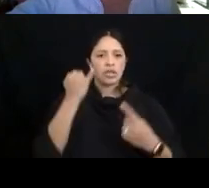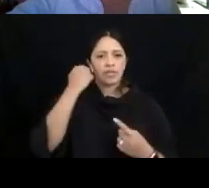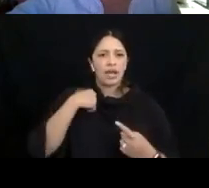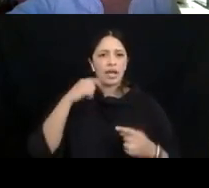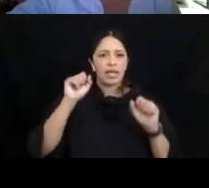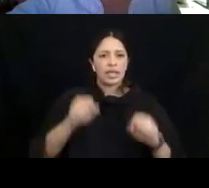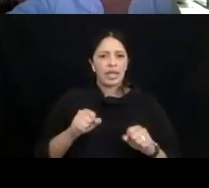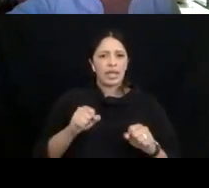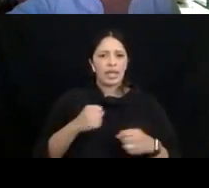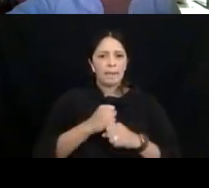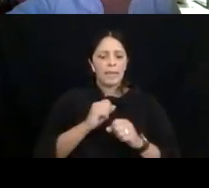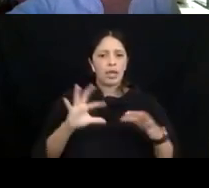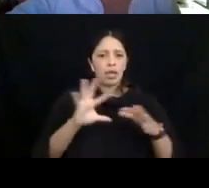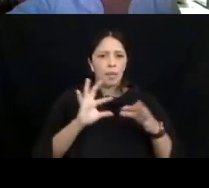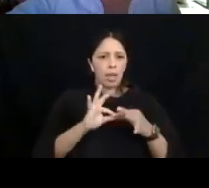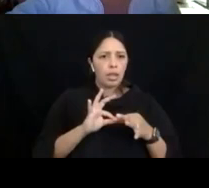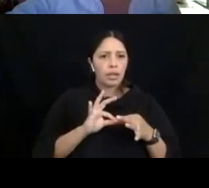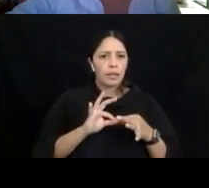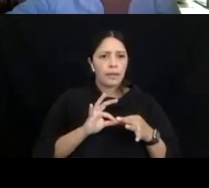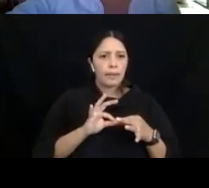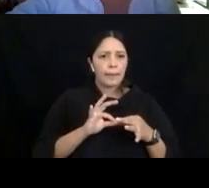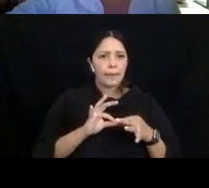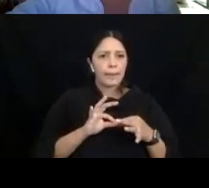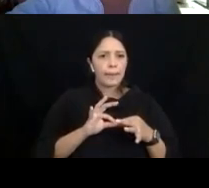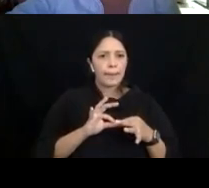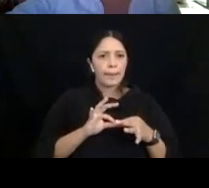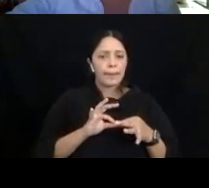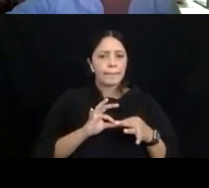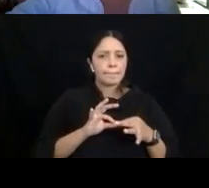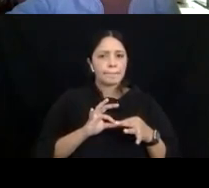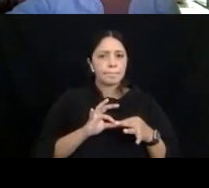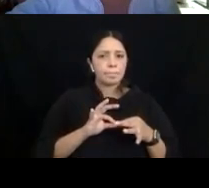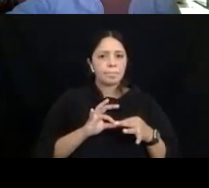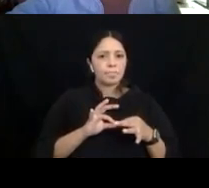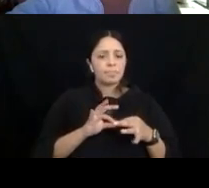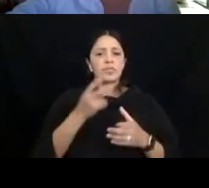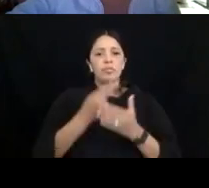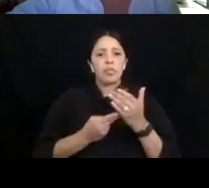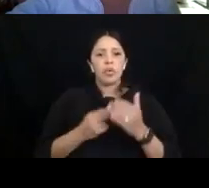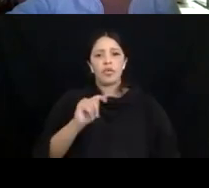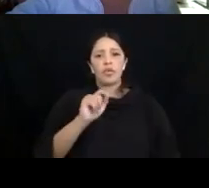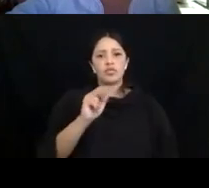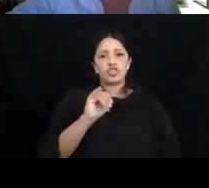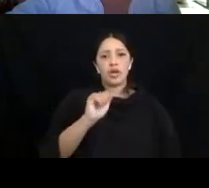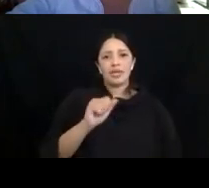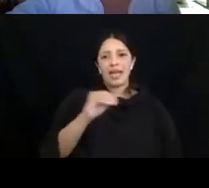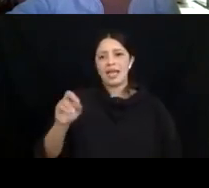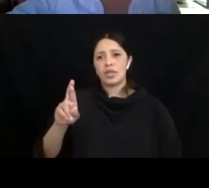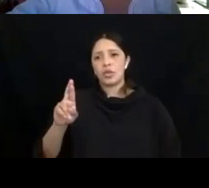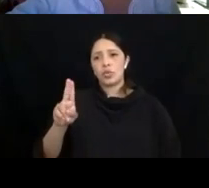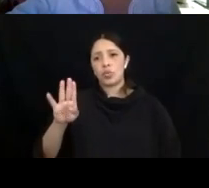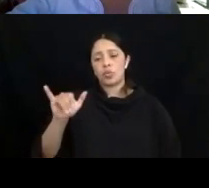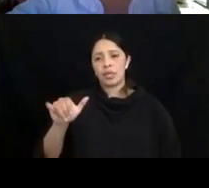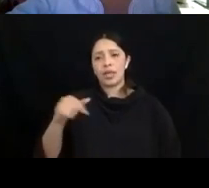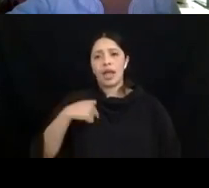comment. Yeah, that would be great. Yeah. So to both Tanya and to Rubicella, I loved your presentations. And